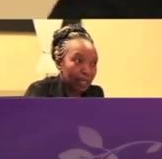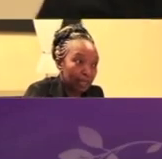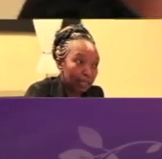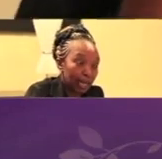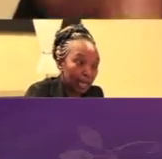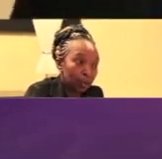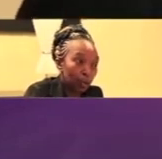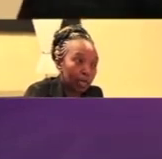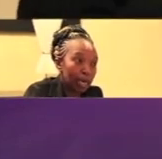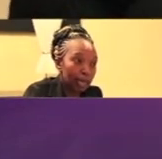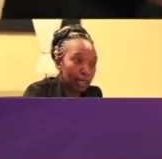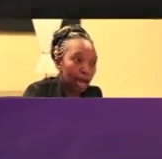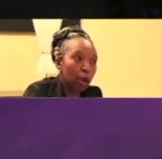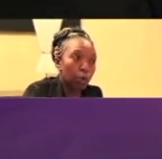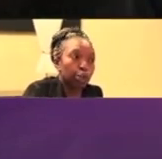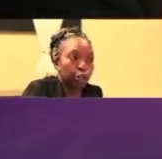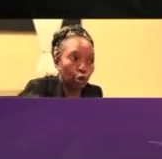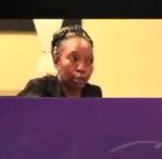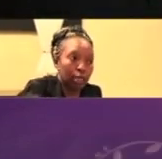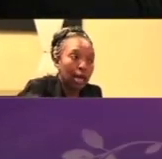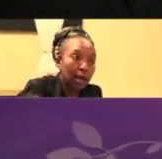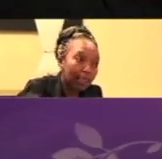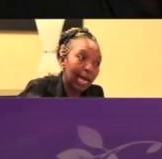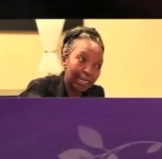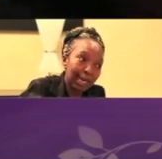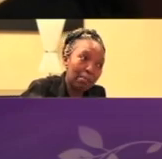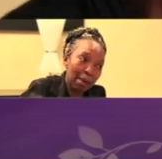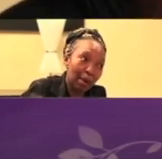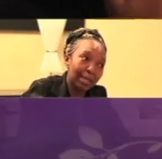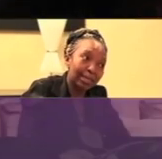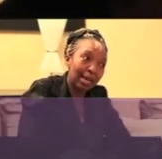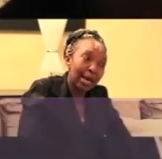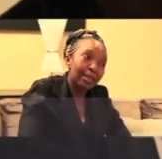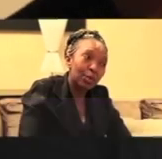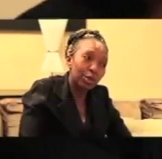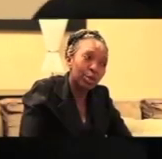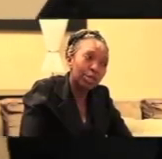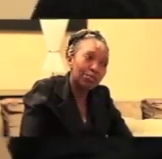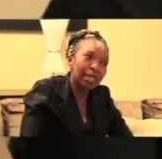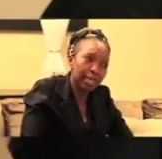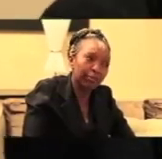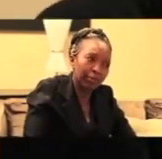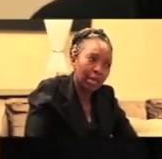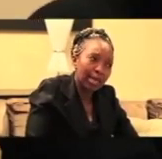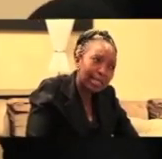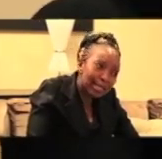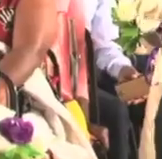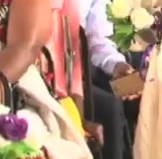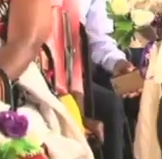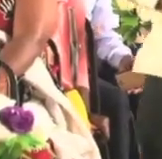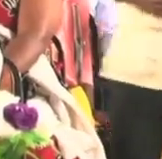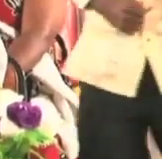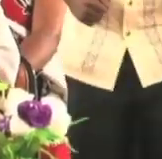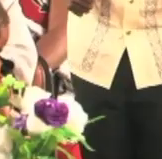But when this day came to a reality, I was shocked. But actually my parents, they could not believe. Is